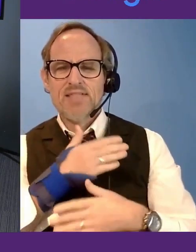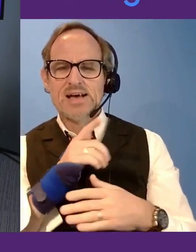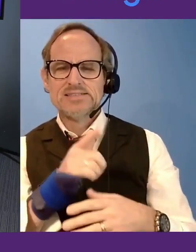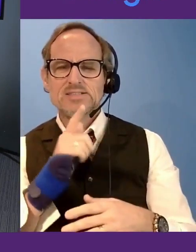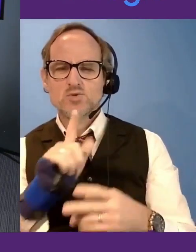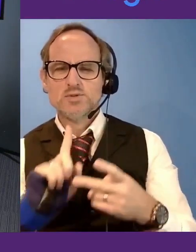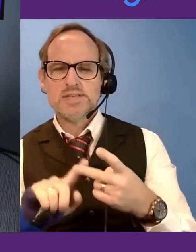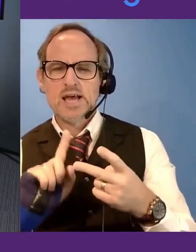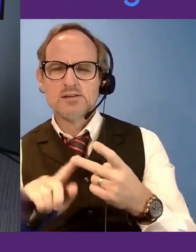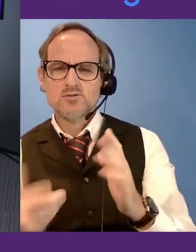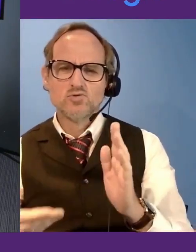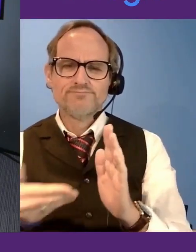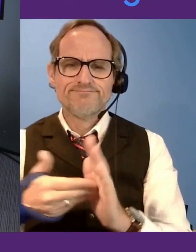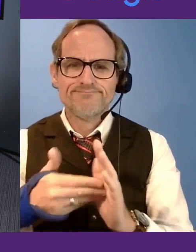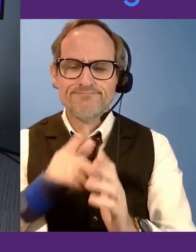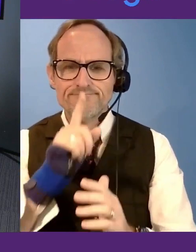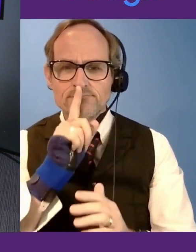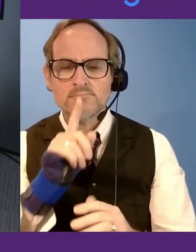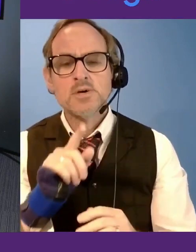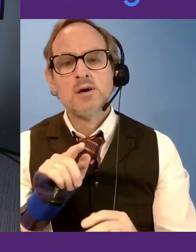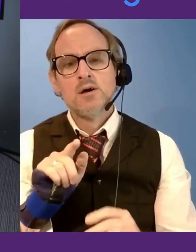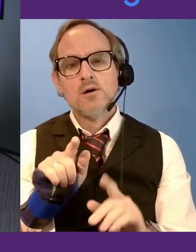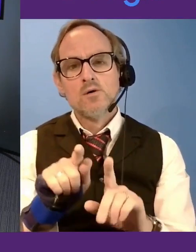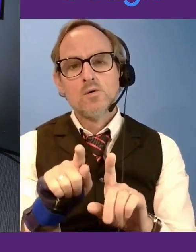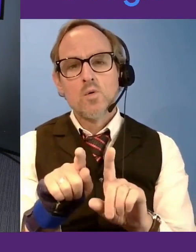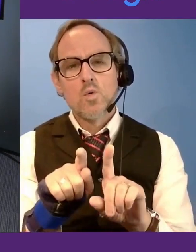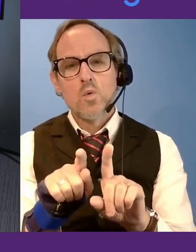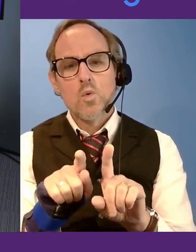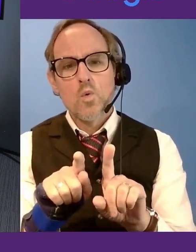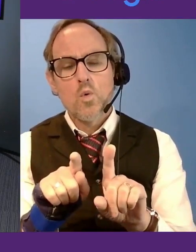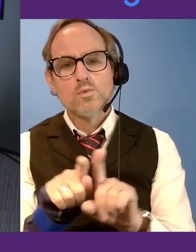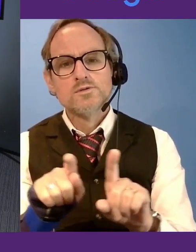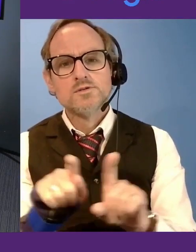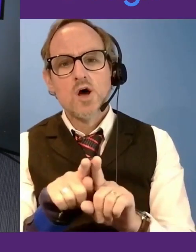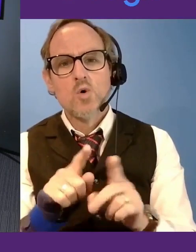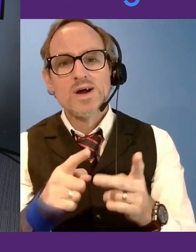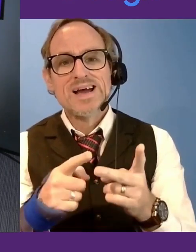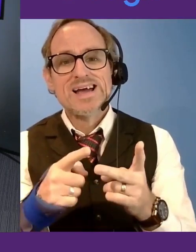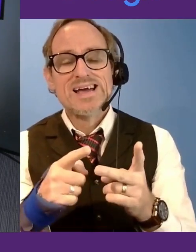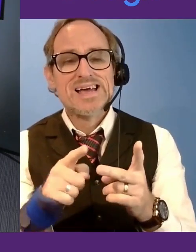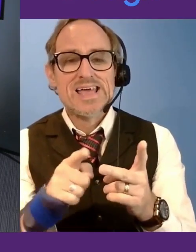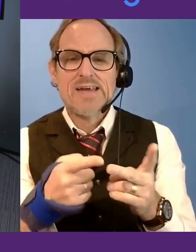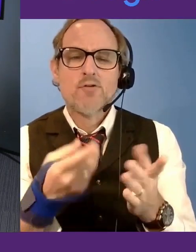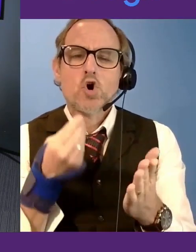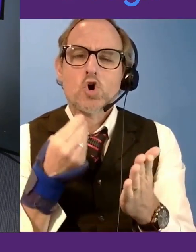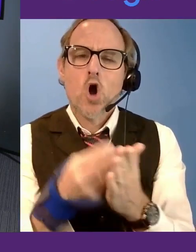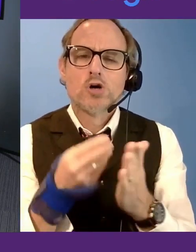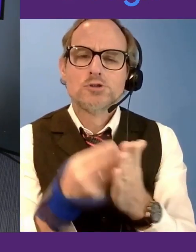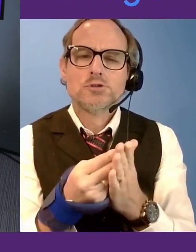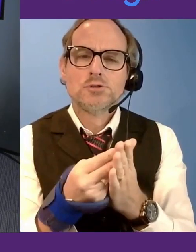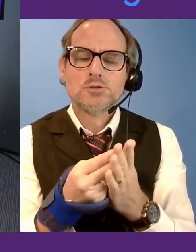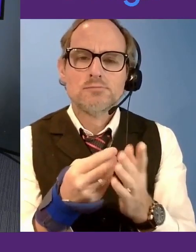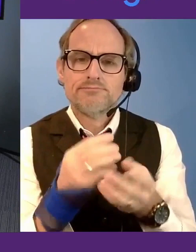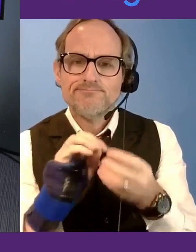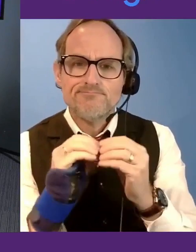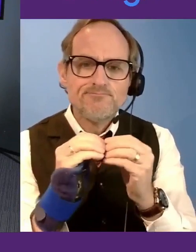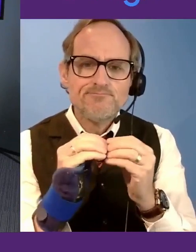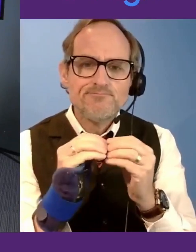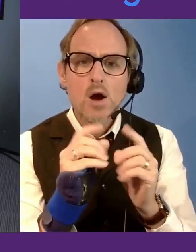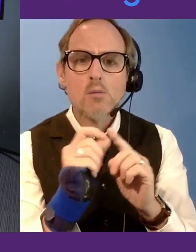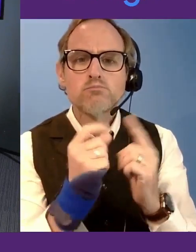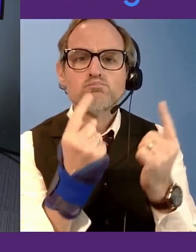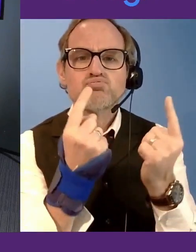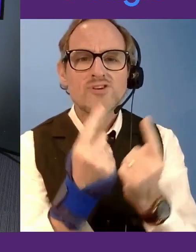well, it's, the cost of creating an inaccessible product is the same as the cost of creating an accessible product.